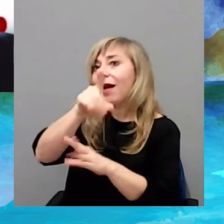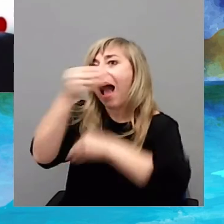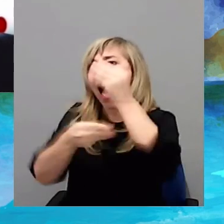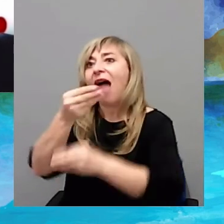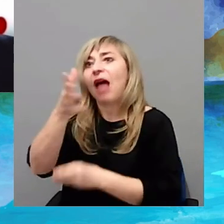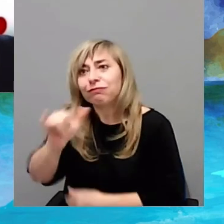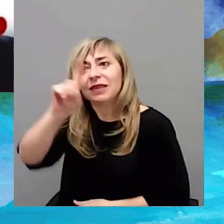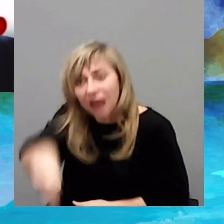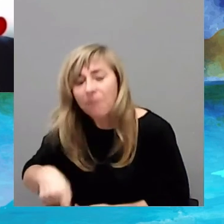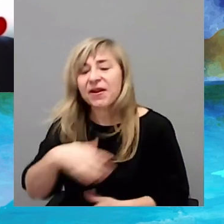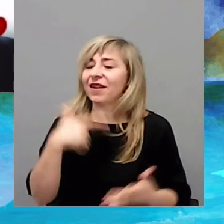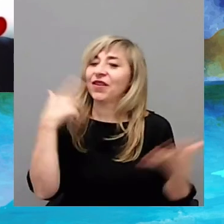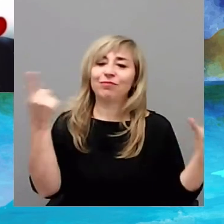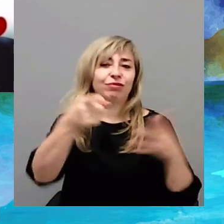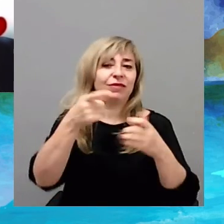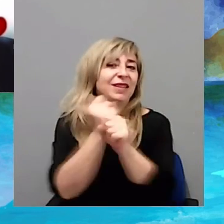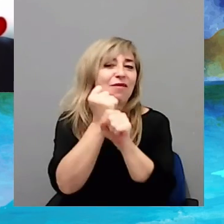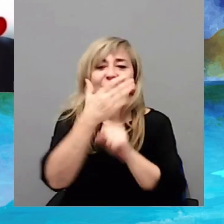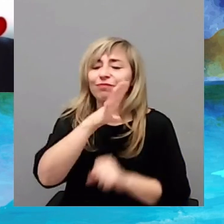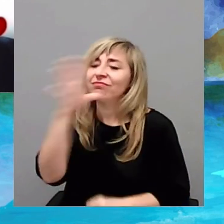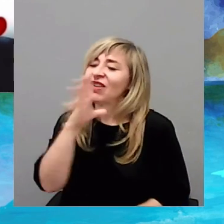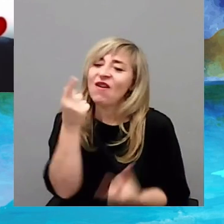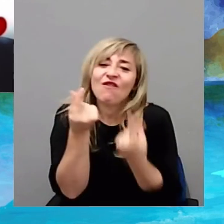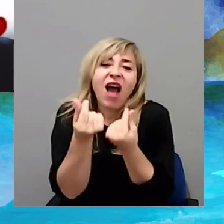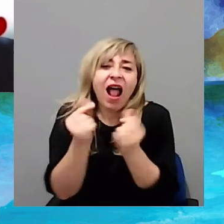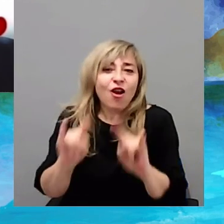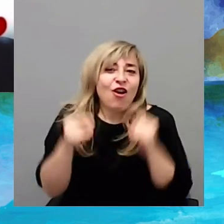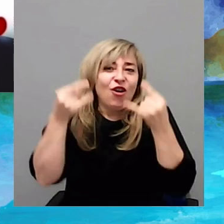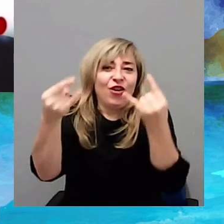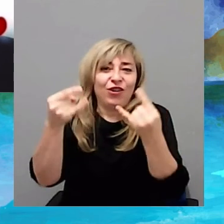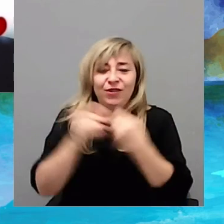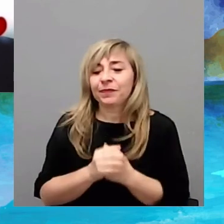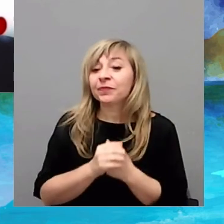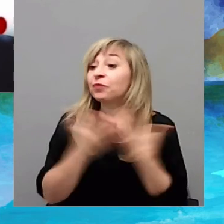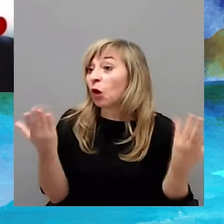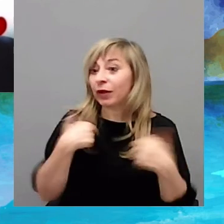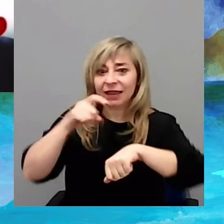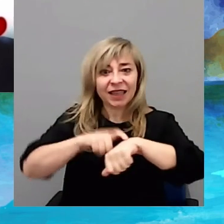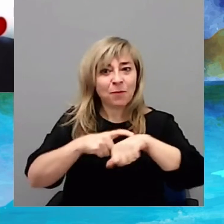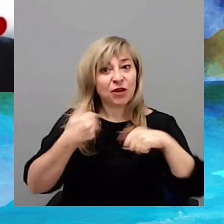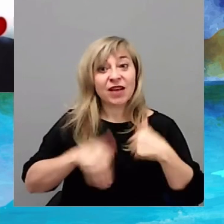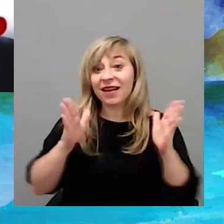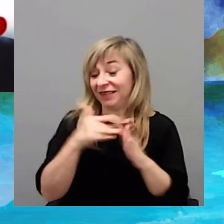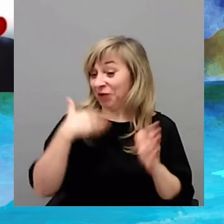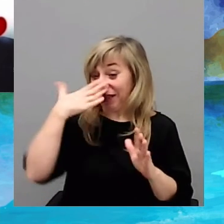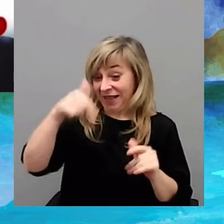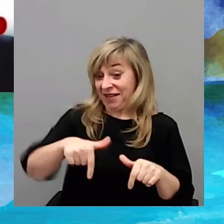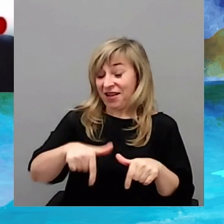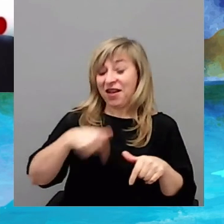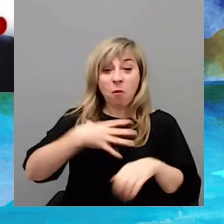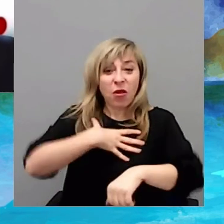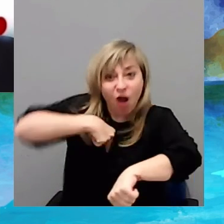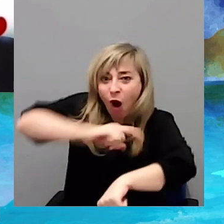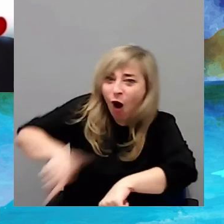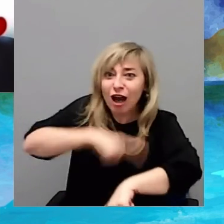I think what you do has an even bigger value. Unfortunately, we are running out of time. I would love to